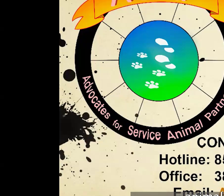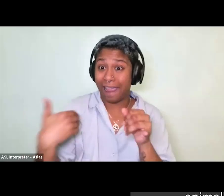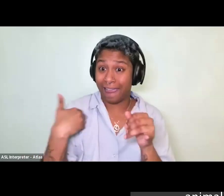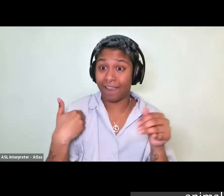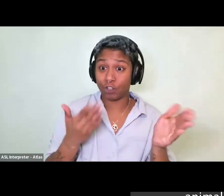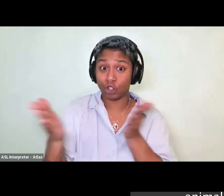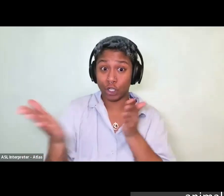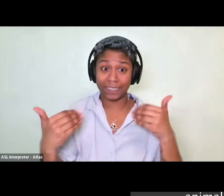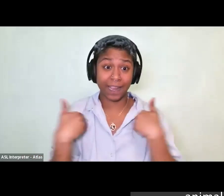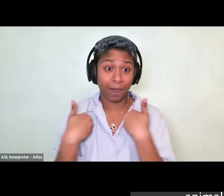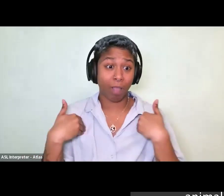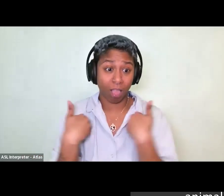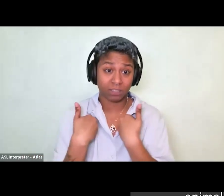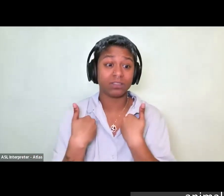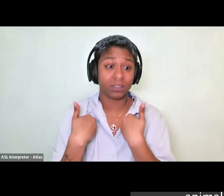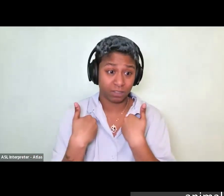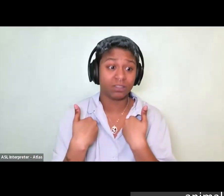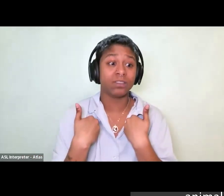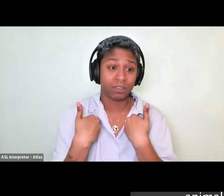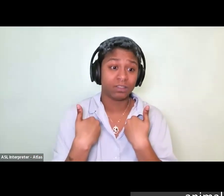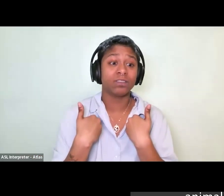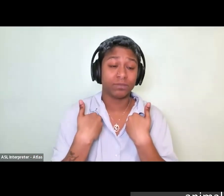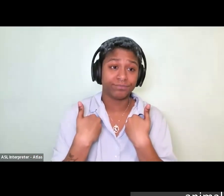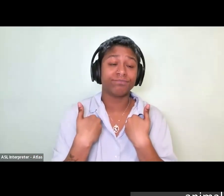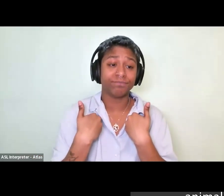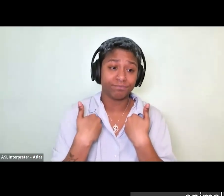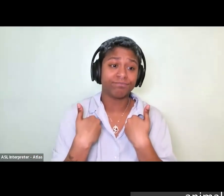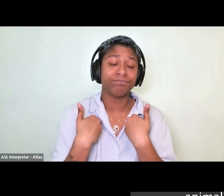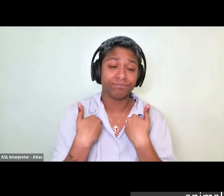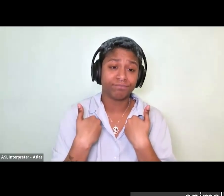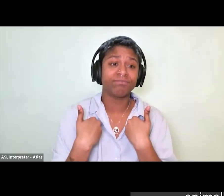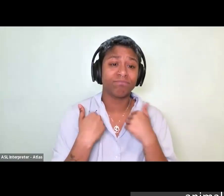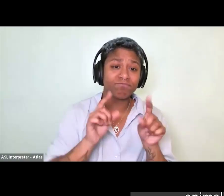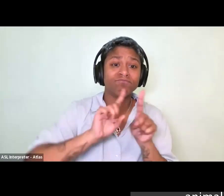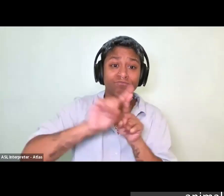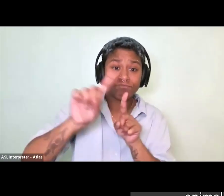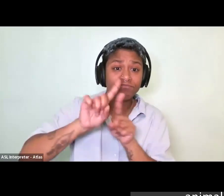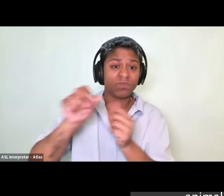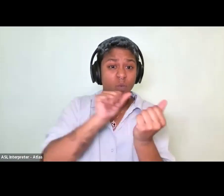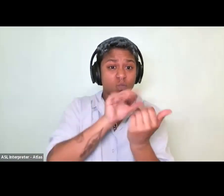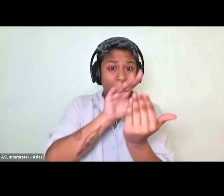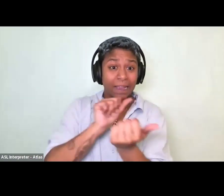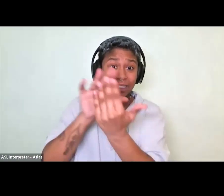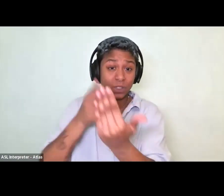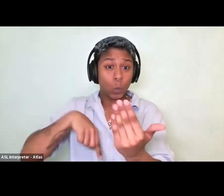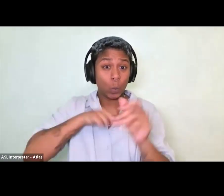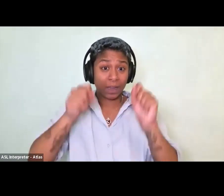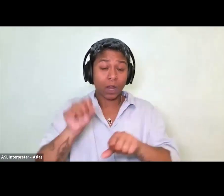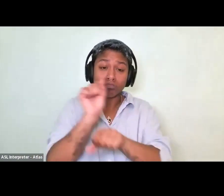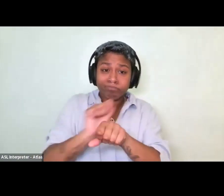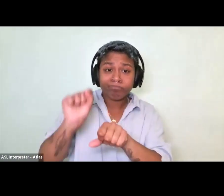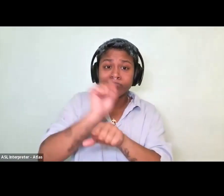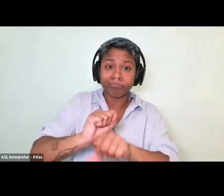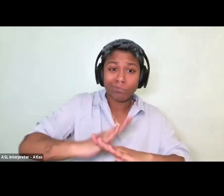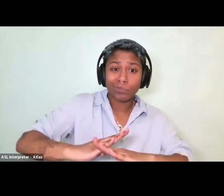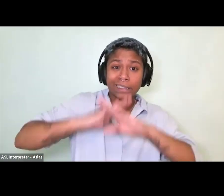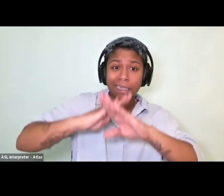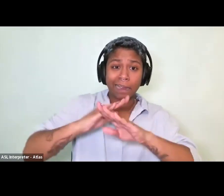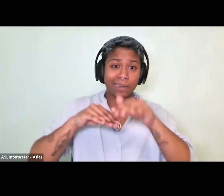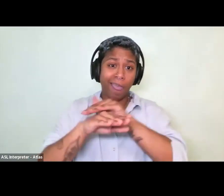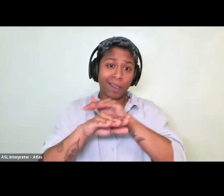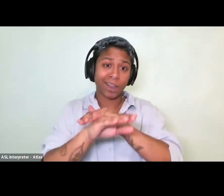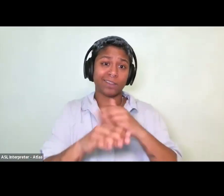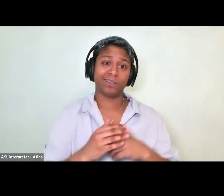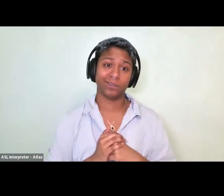and ways that we could work to kind of protect access.